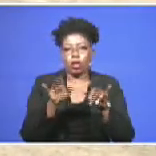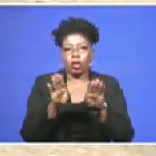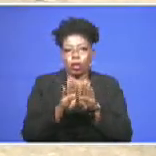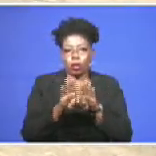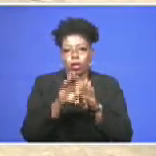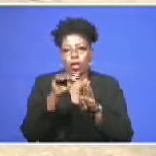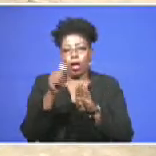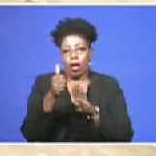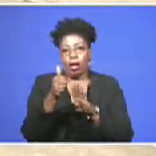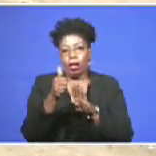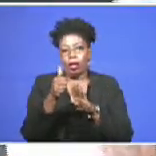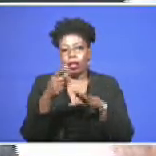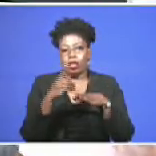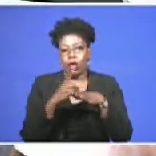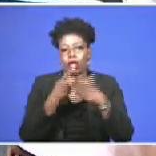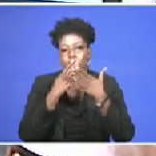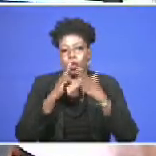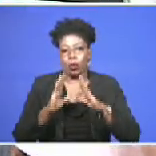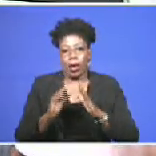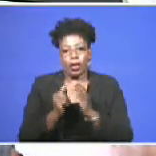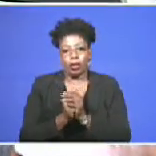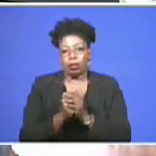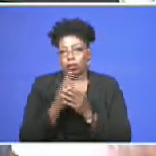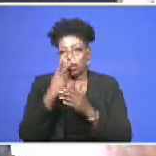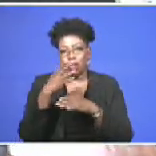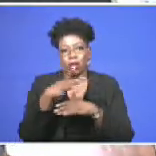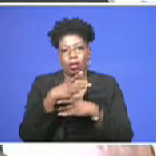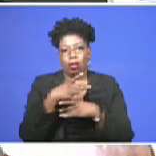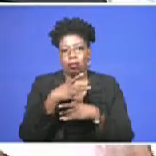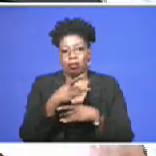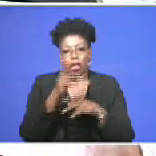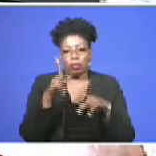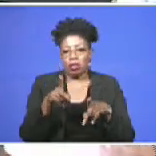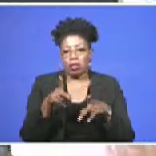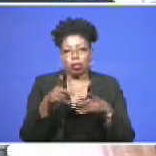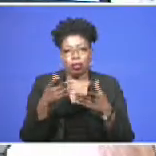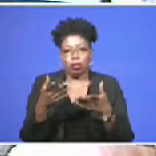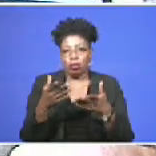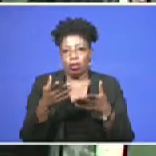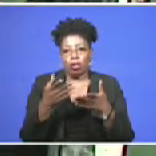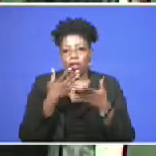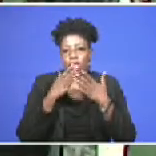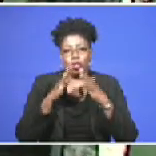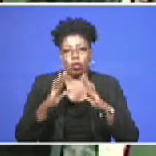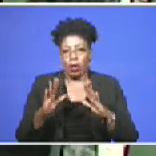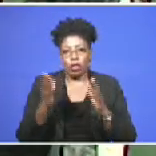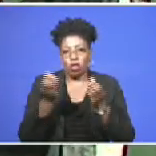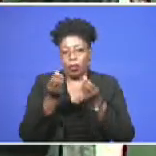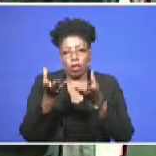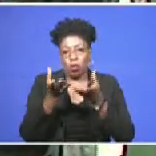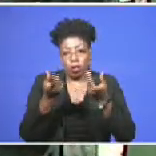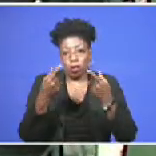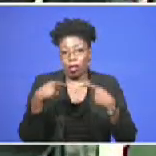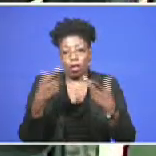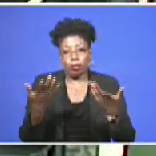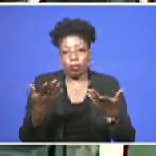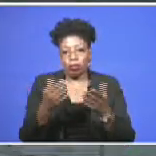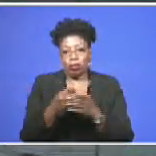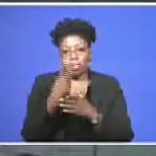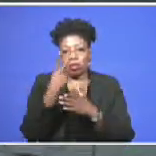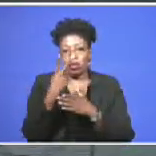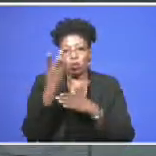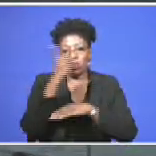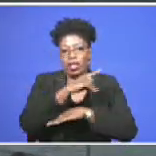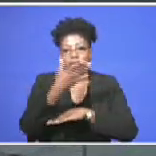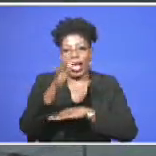dock quiet. Nobody look like they wanted to come. If you invite people underneath the dock, they thinking twice. And in the 2 days following that